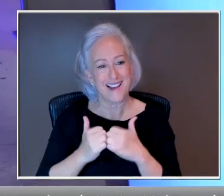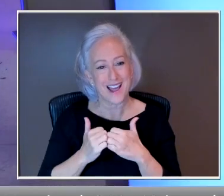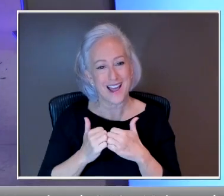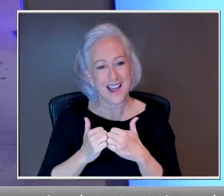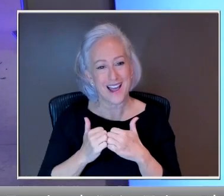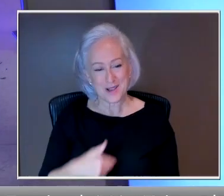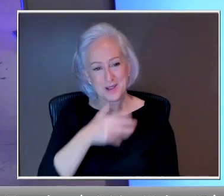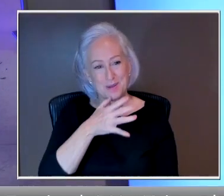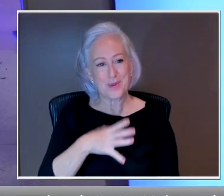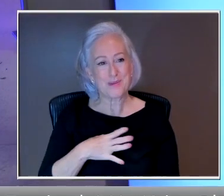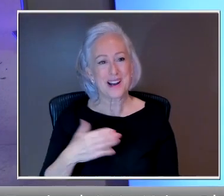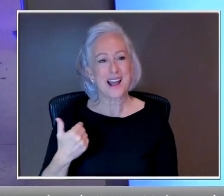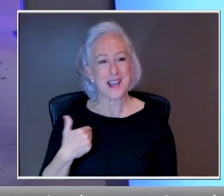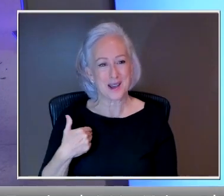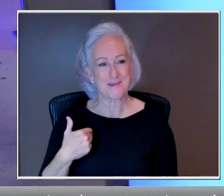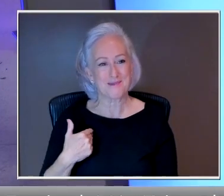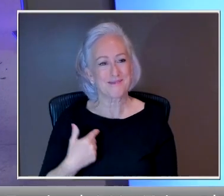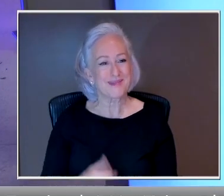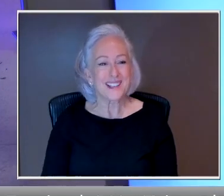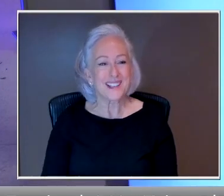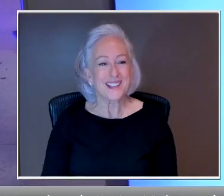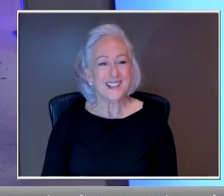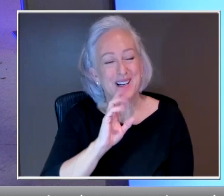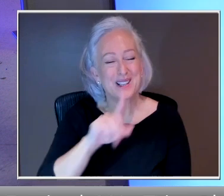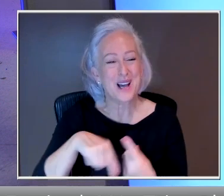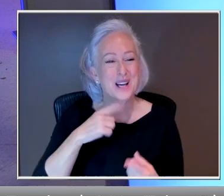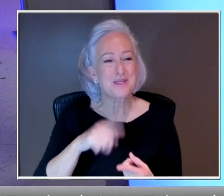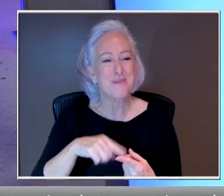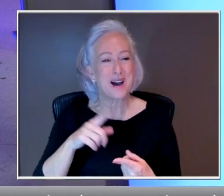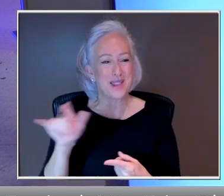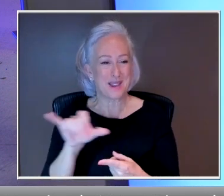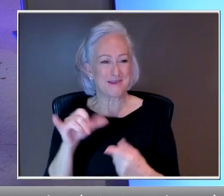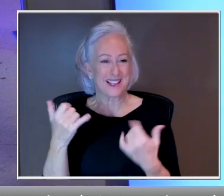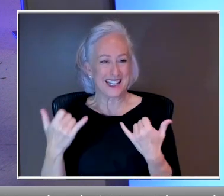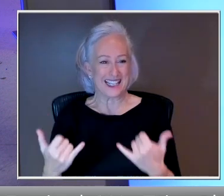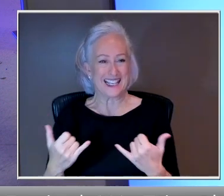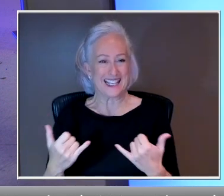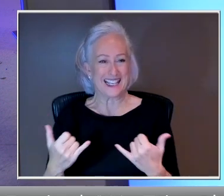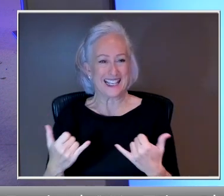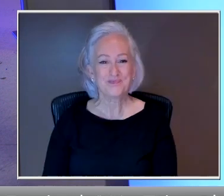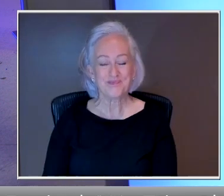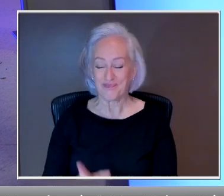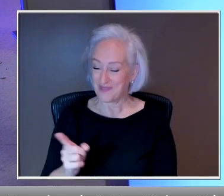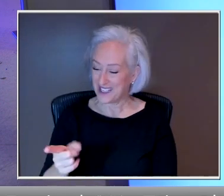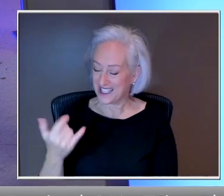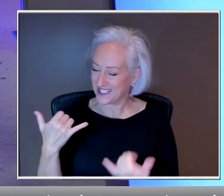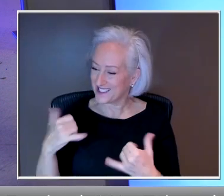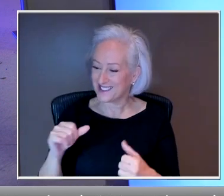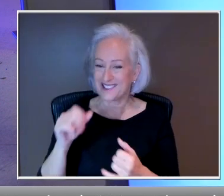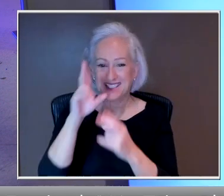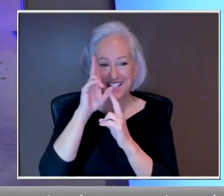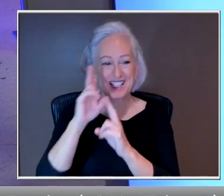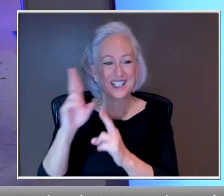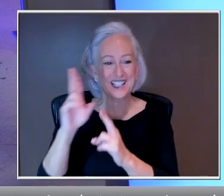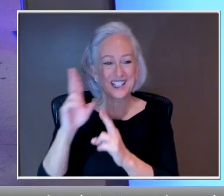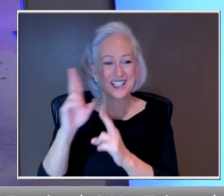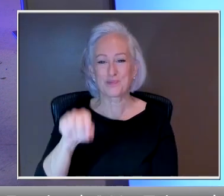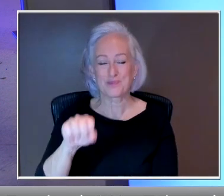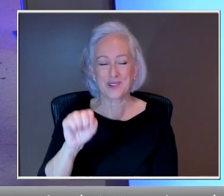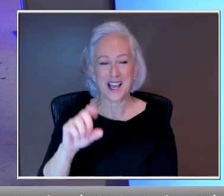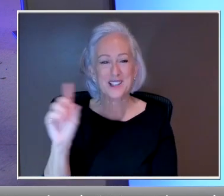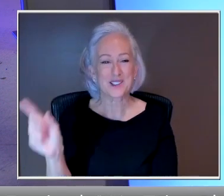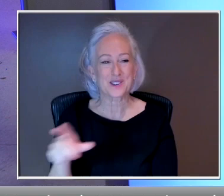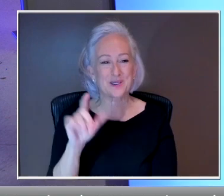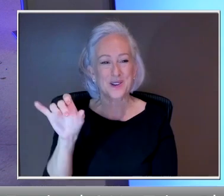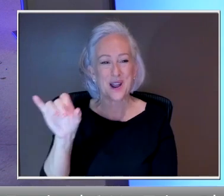them in the present tense too. You know, I know. When you say he was your hero, he is your hero. Yeah, he is. He will be forever. Oh yeah, he